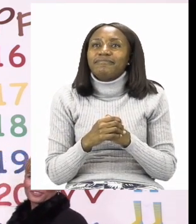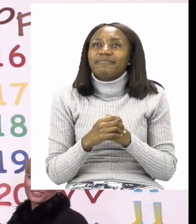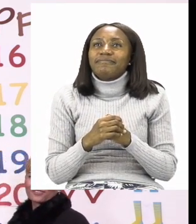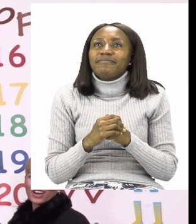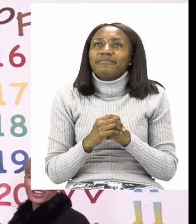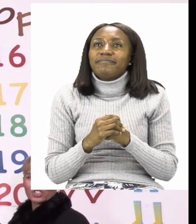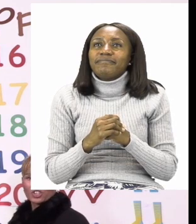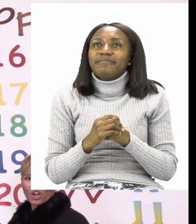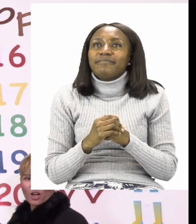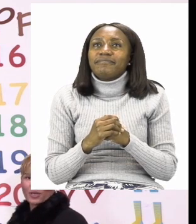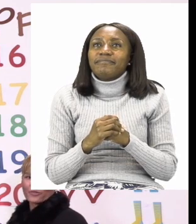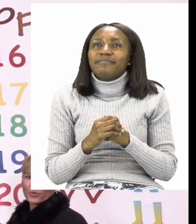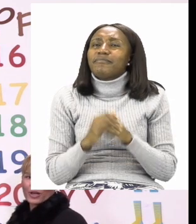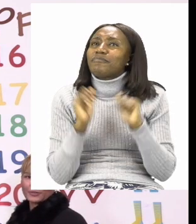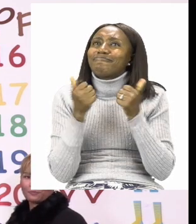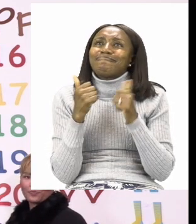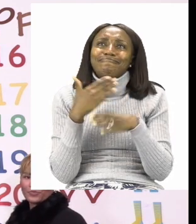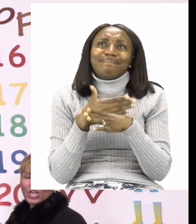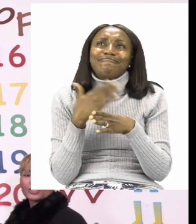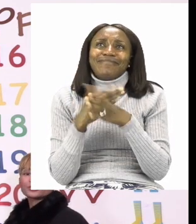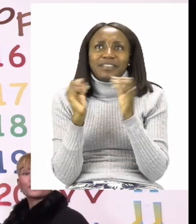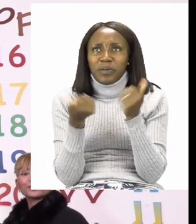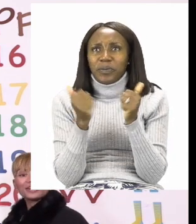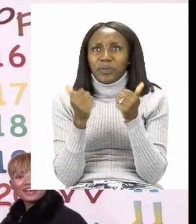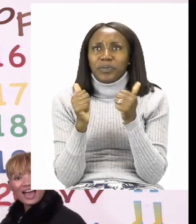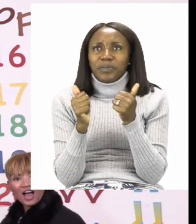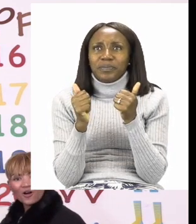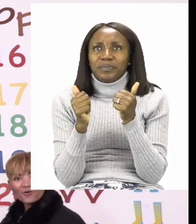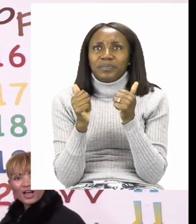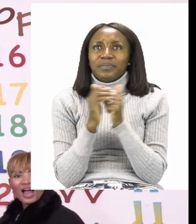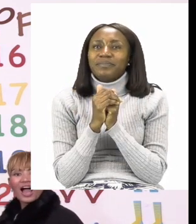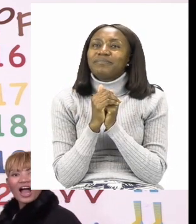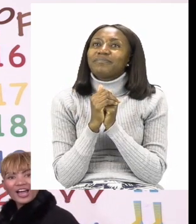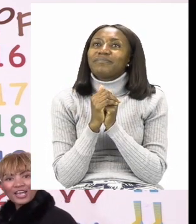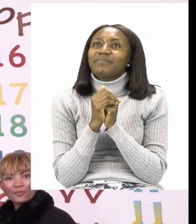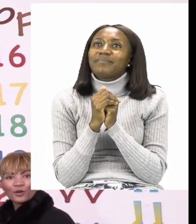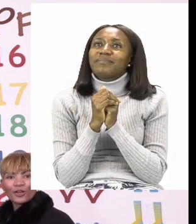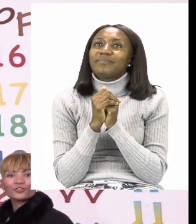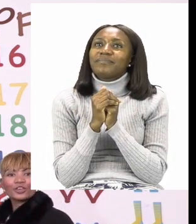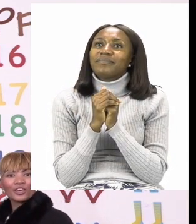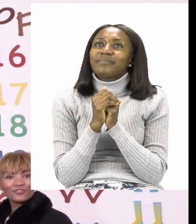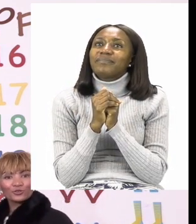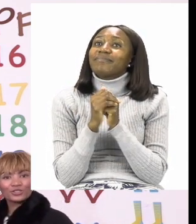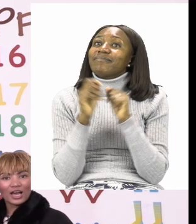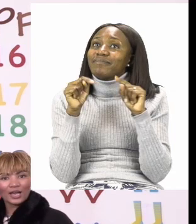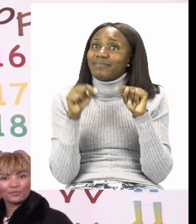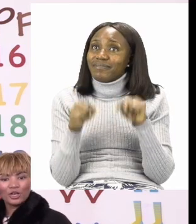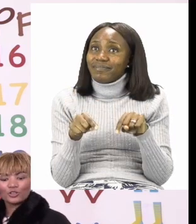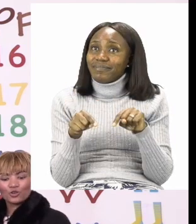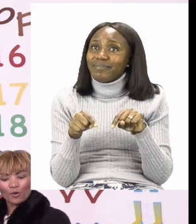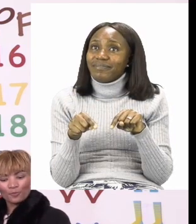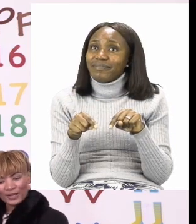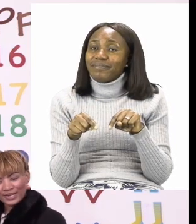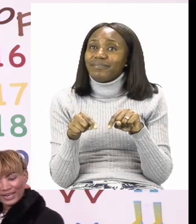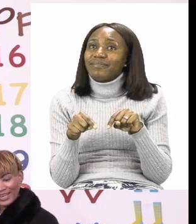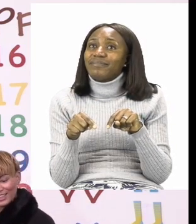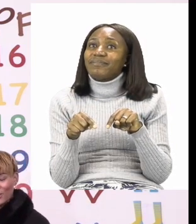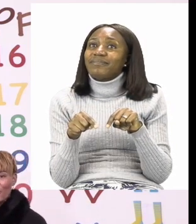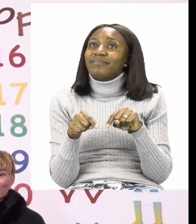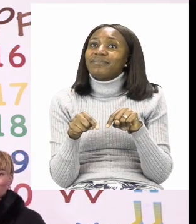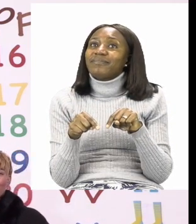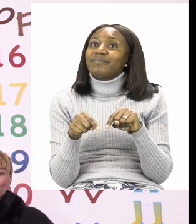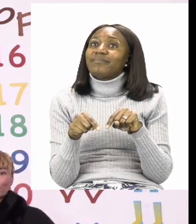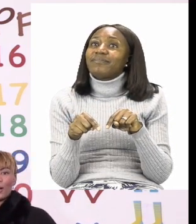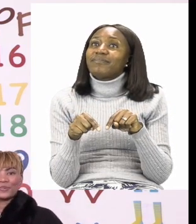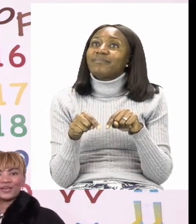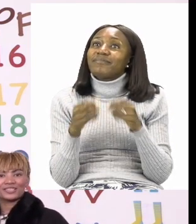55. Great job, everyone. So now I am going to give you time to complete